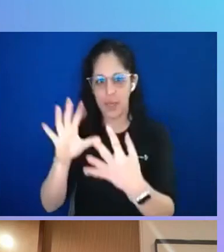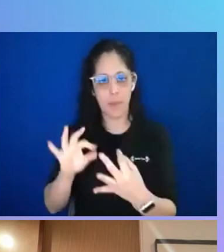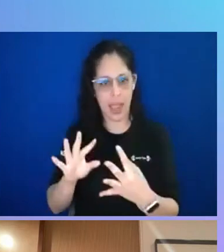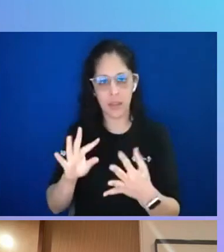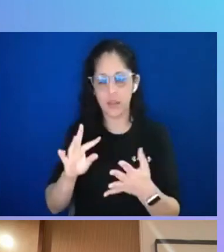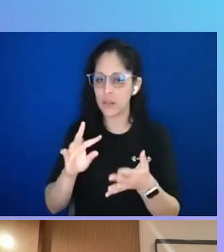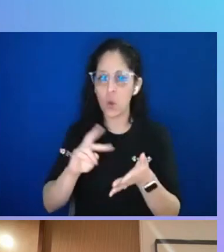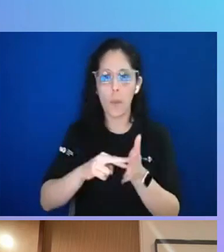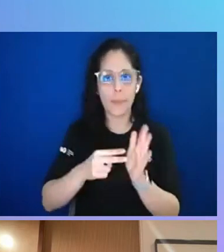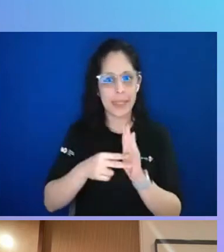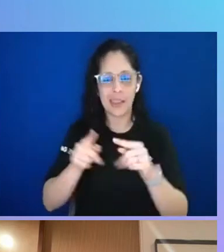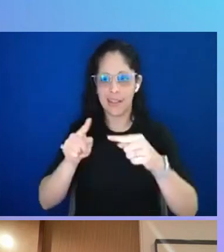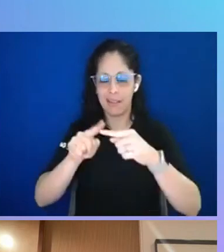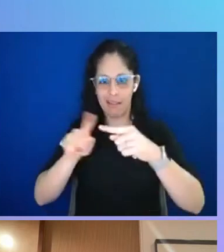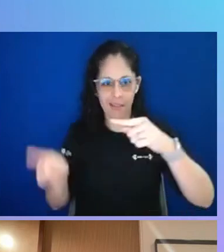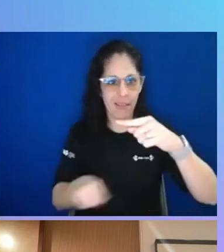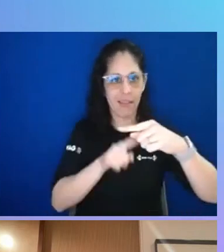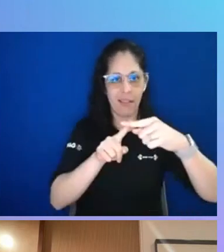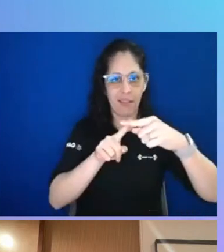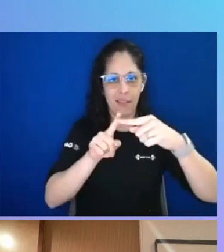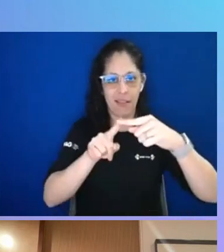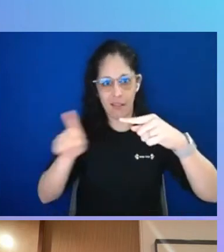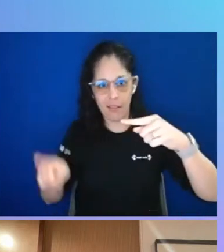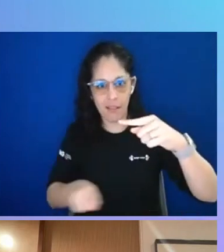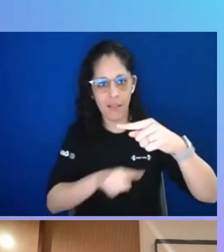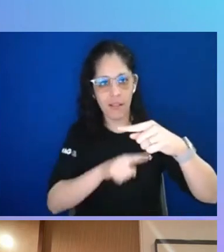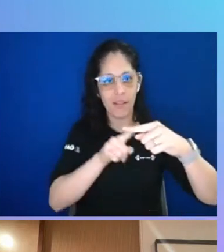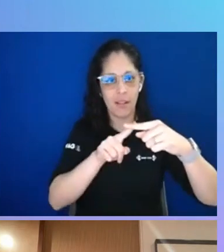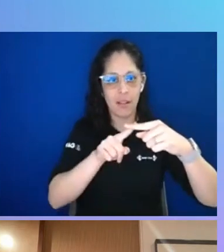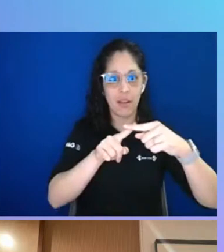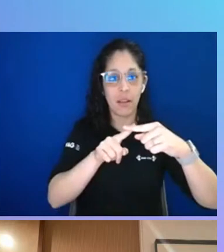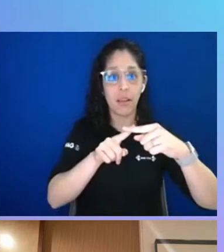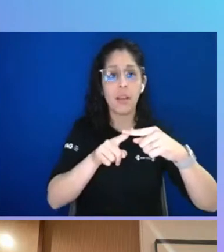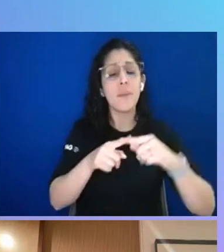a valuable tool, it's not a replacement for a professional coach either.